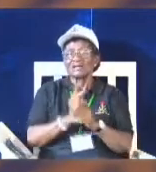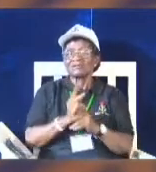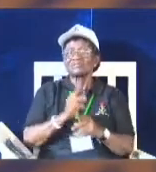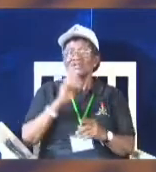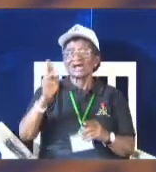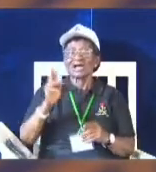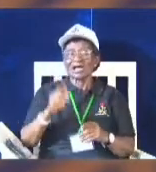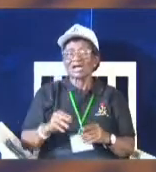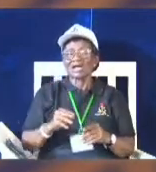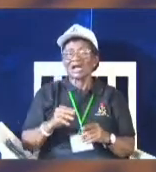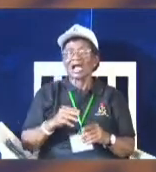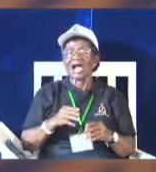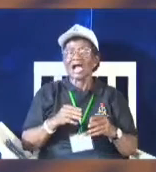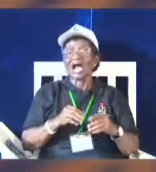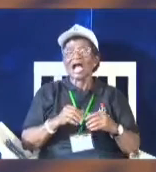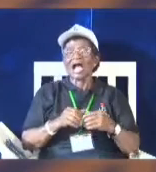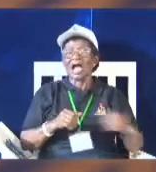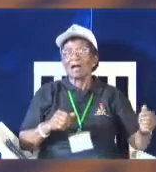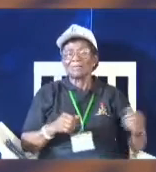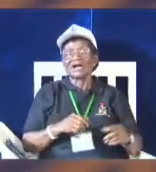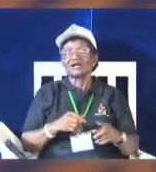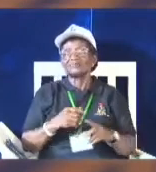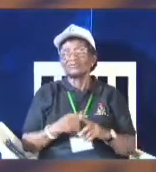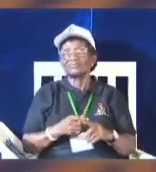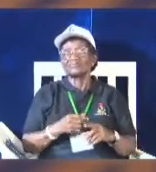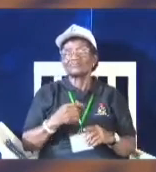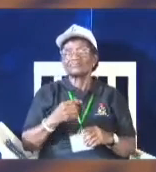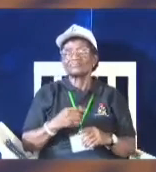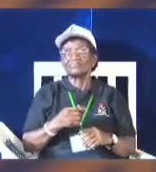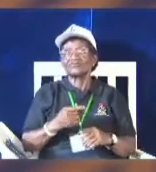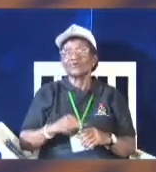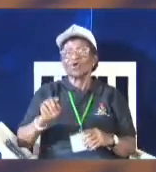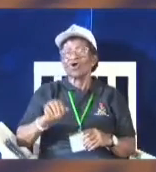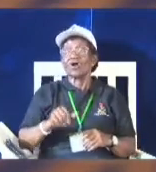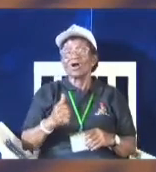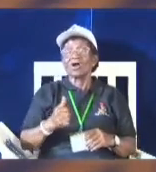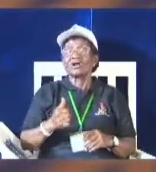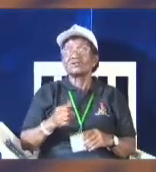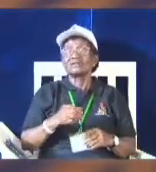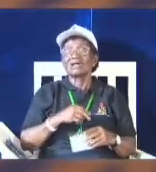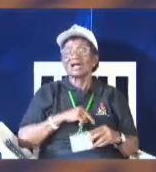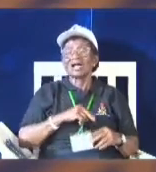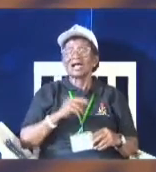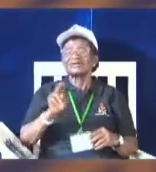But then many people come into the world and they deviate.